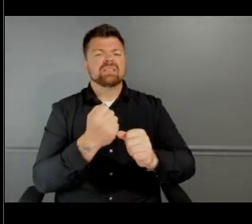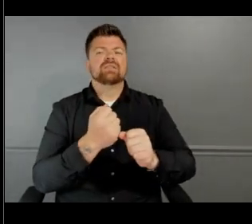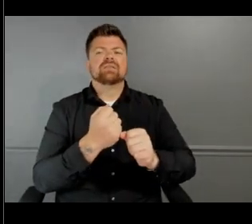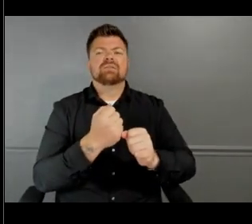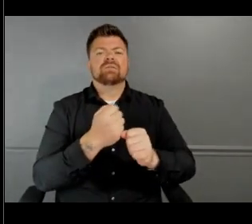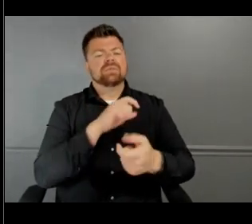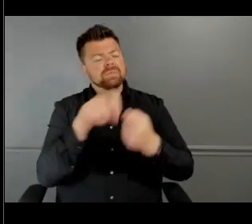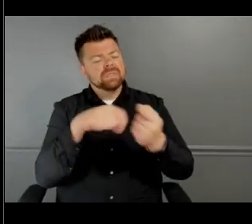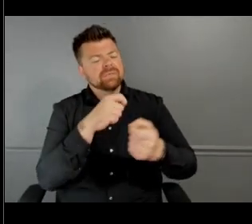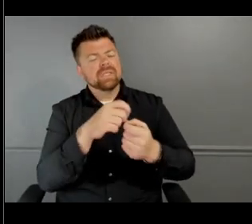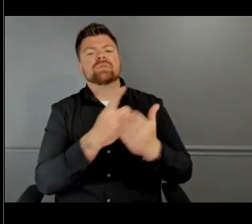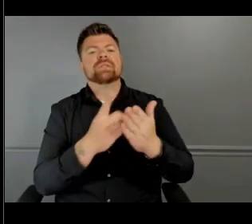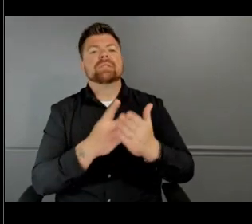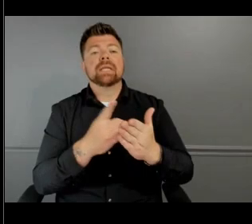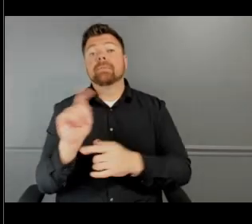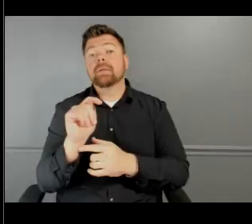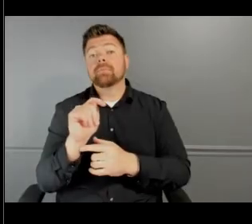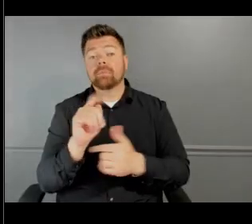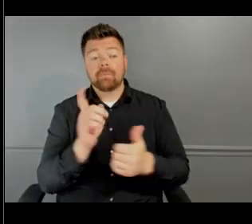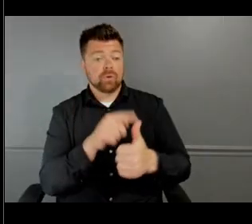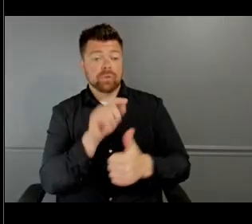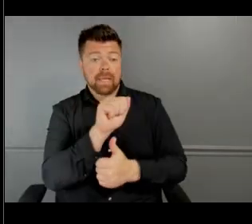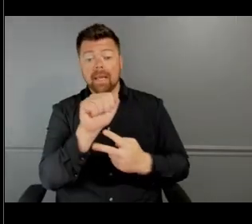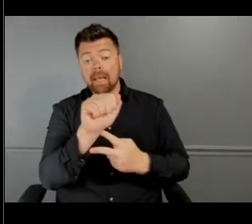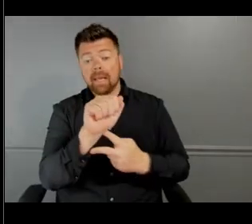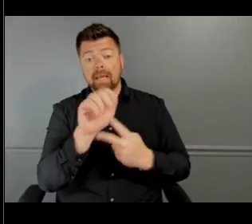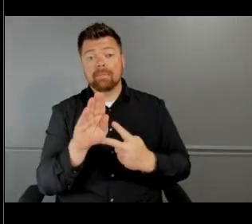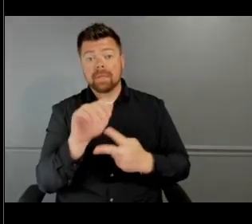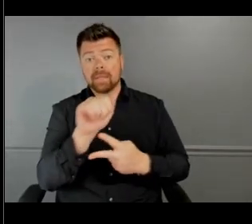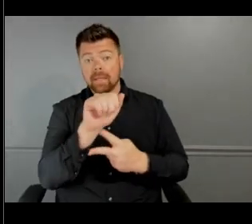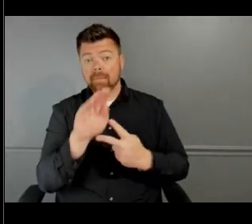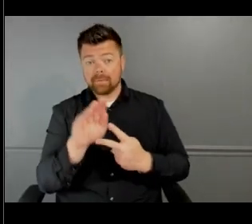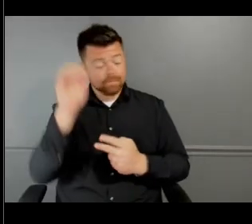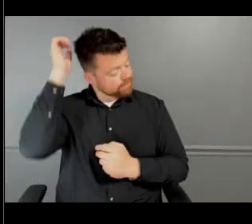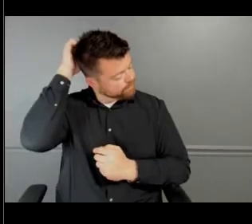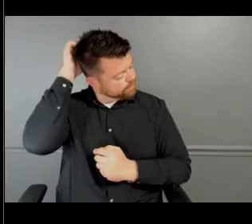bathrooms, Specification A and Specification B.